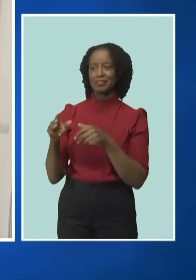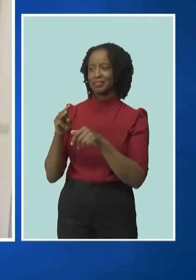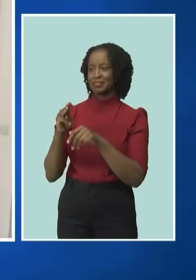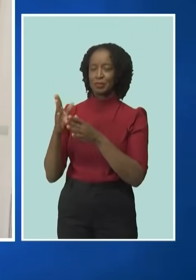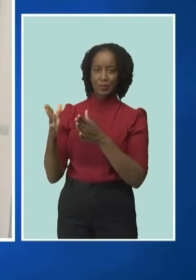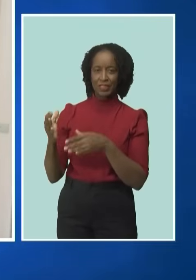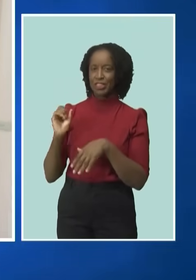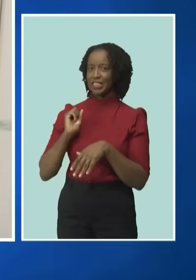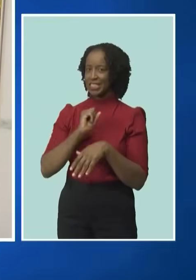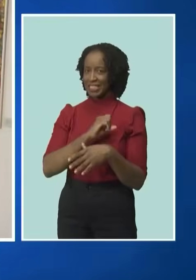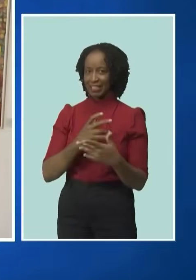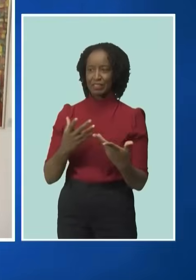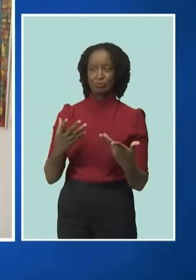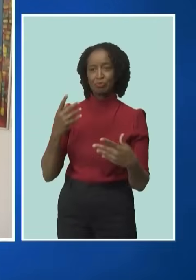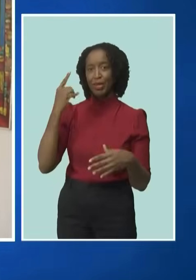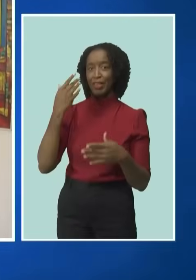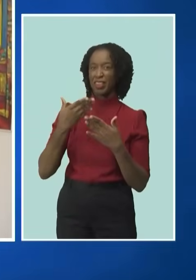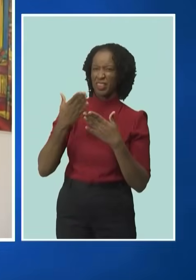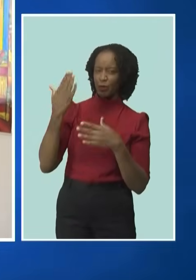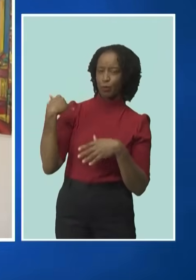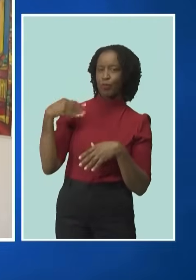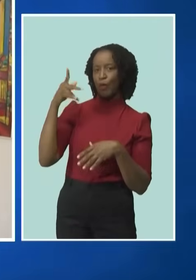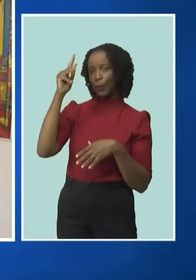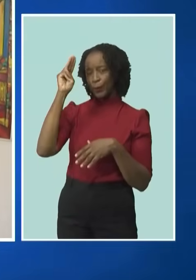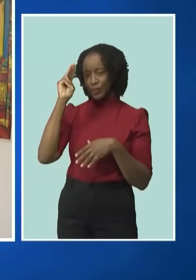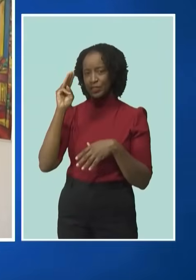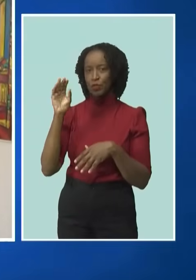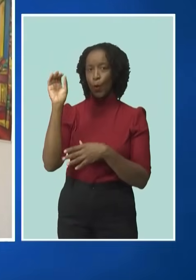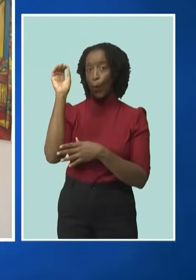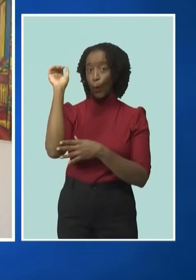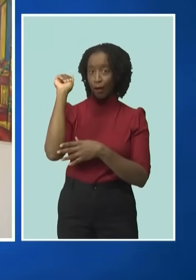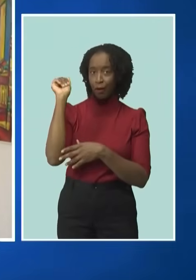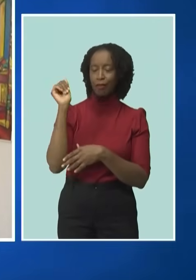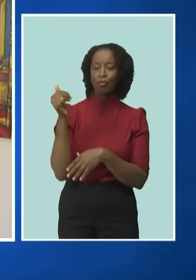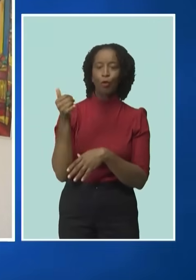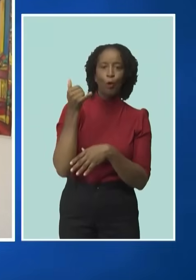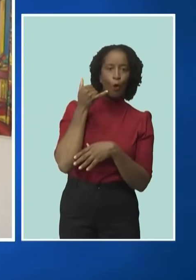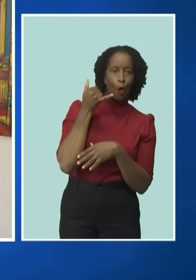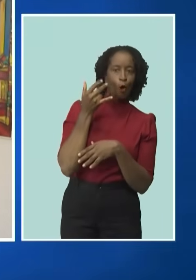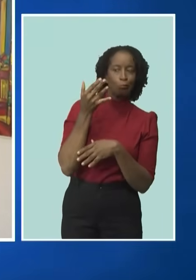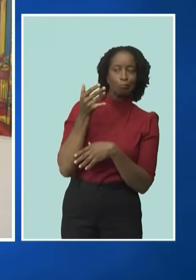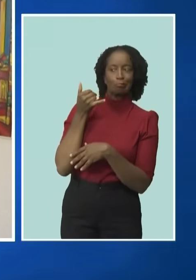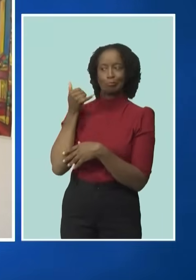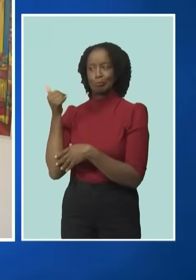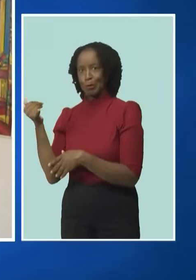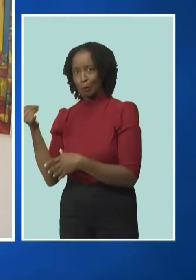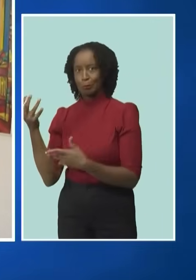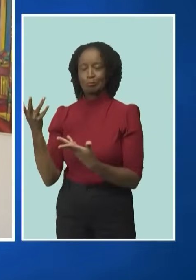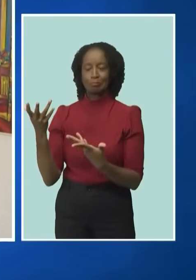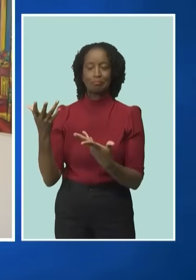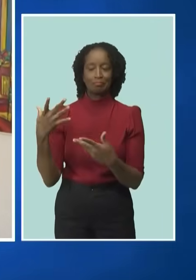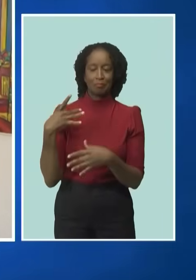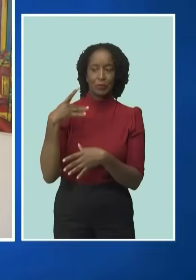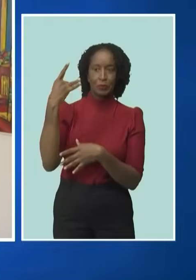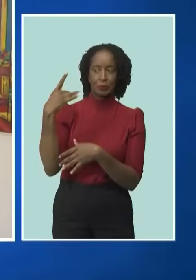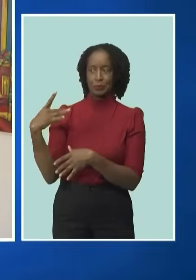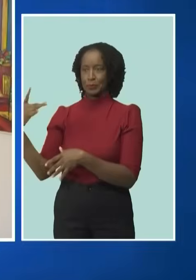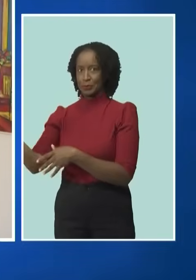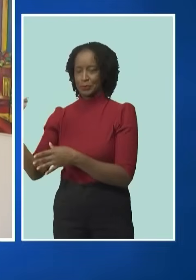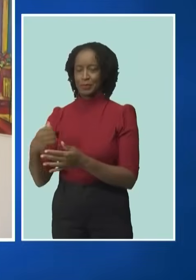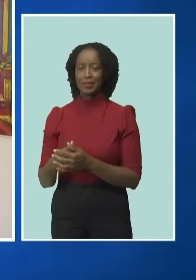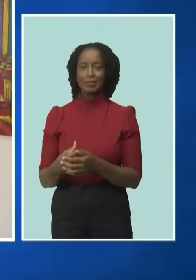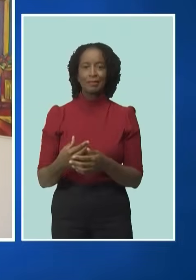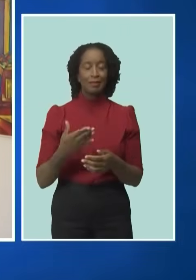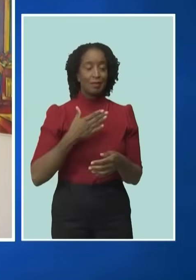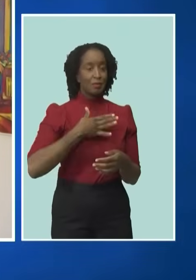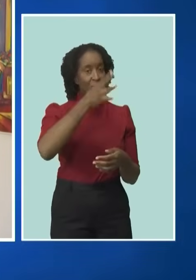then Prime Minister, Mr. Owen Arthur. And I went to my father and I told him that he had just been called. And